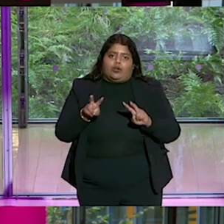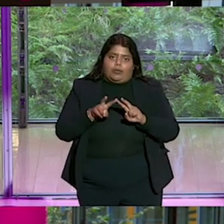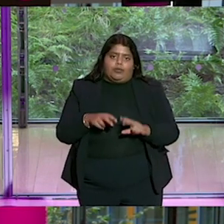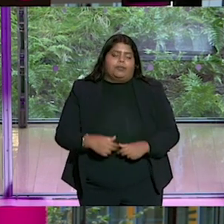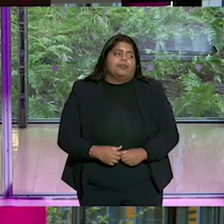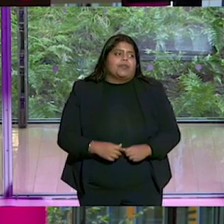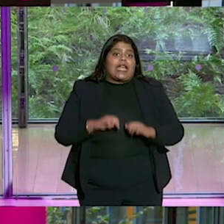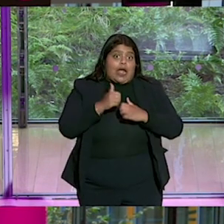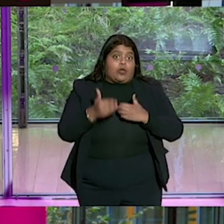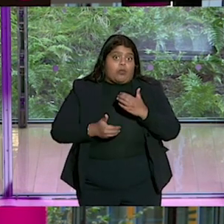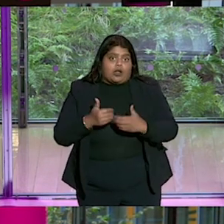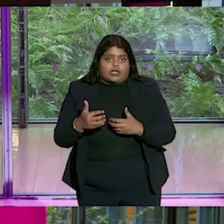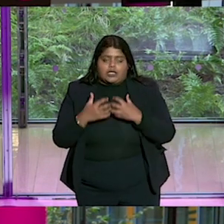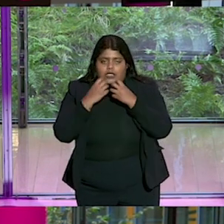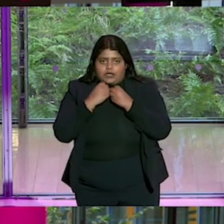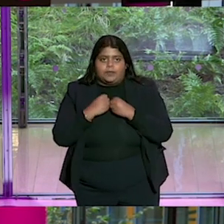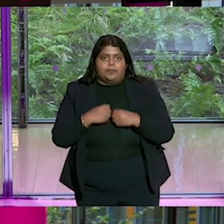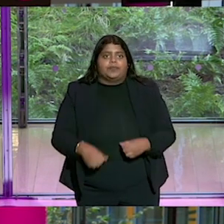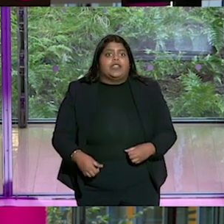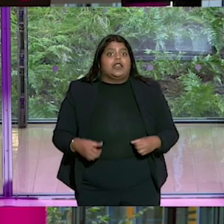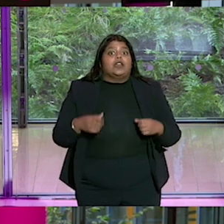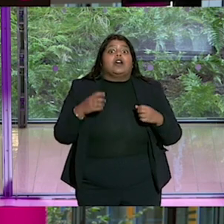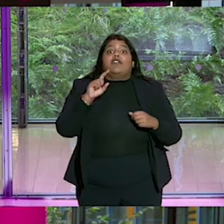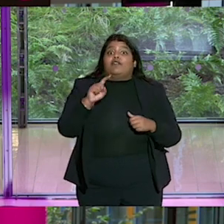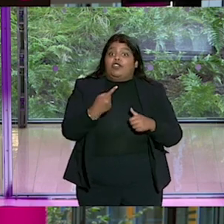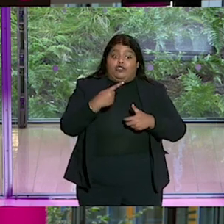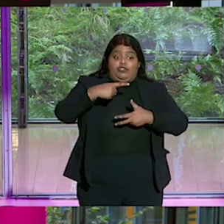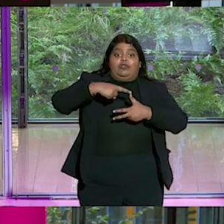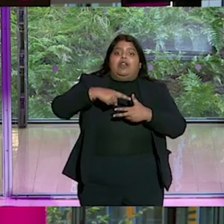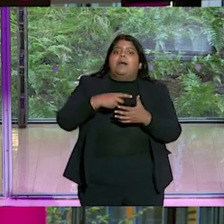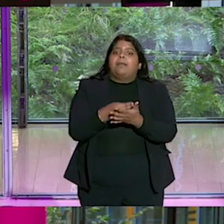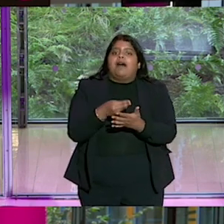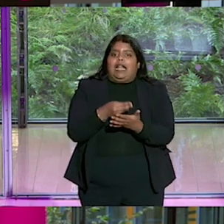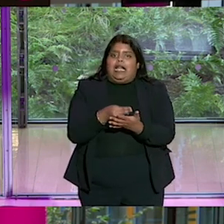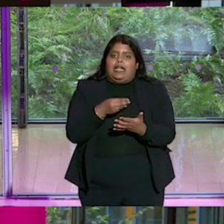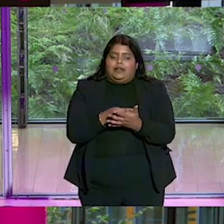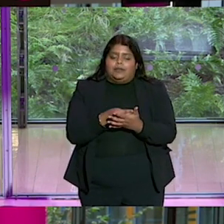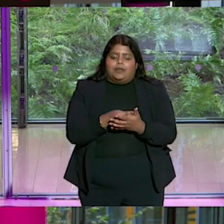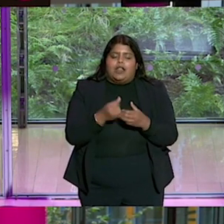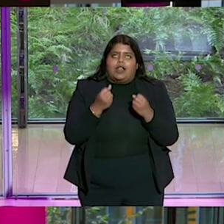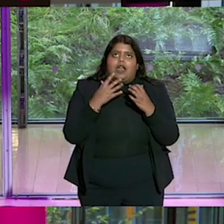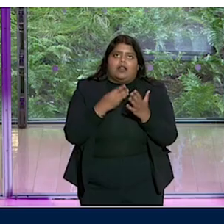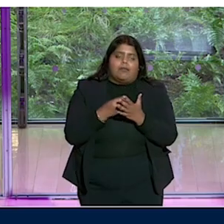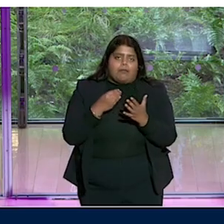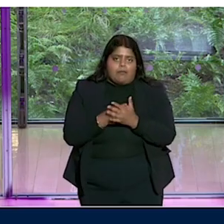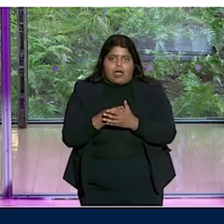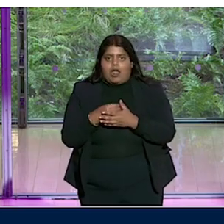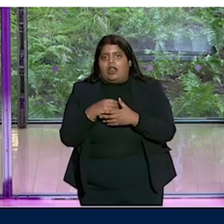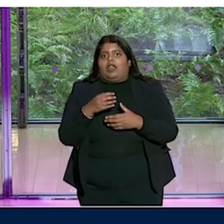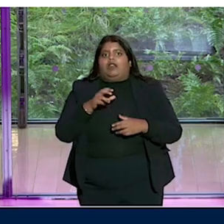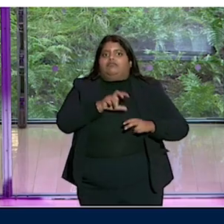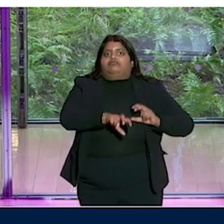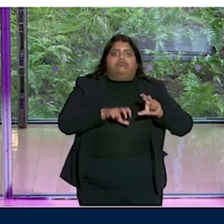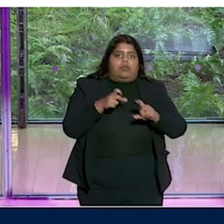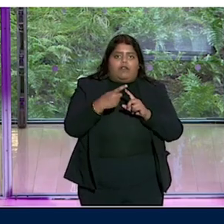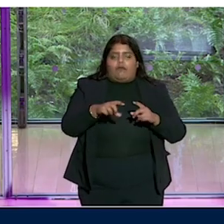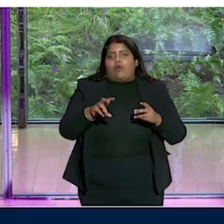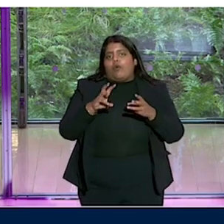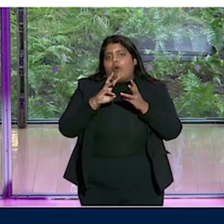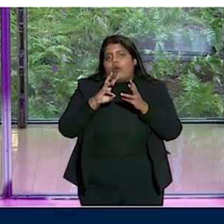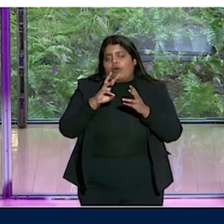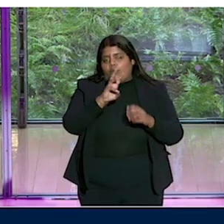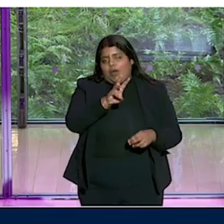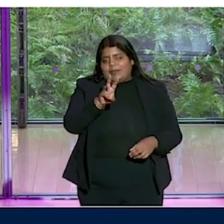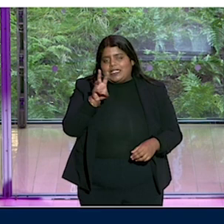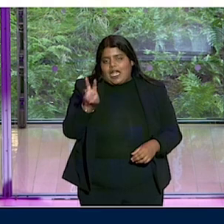The first is all about the money. There is a lot of money going into and coming out of the website. We are spending a lot on creating that